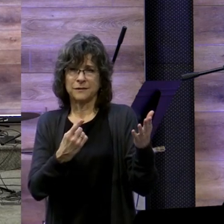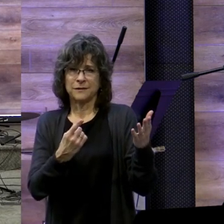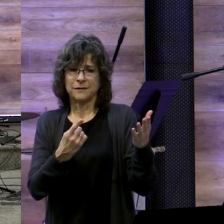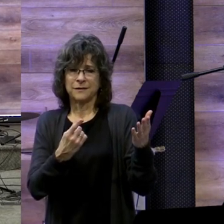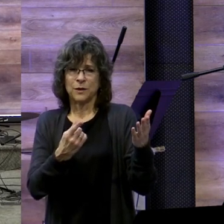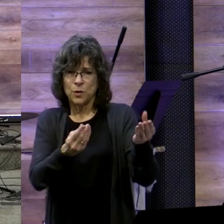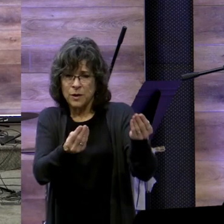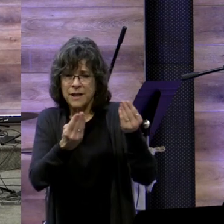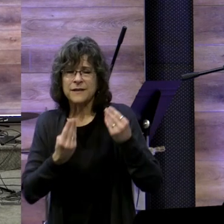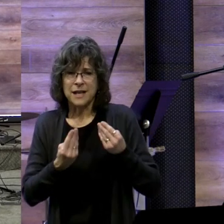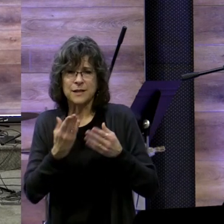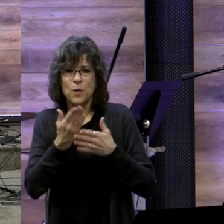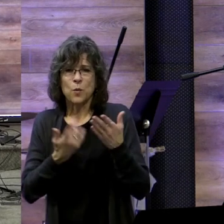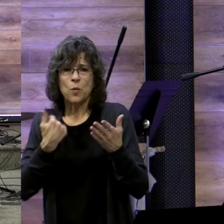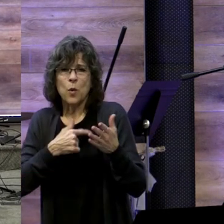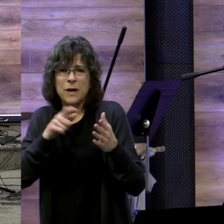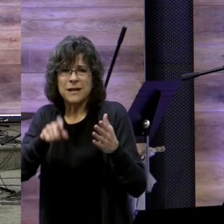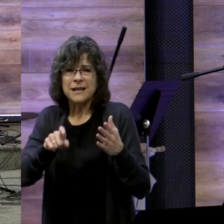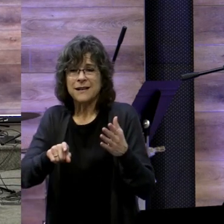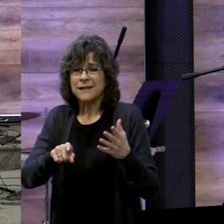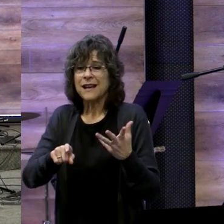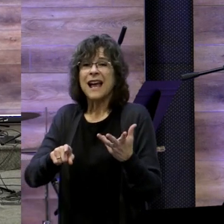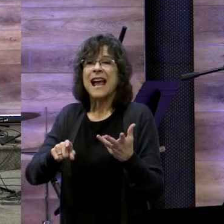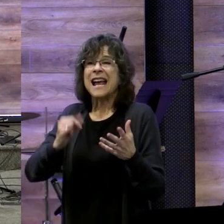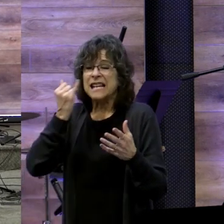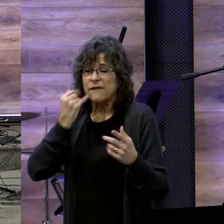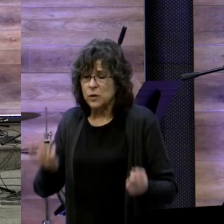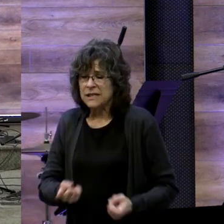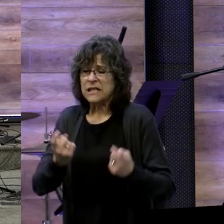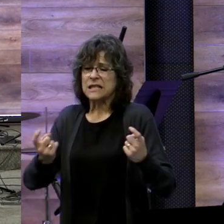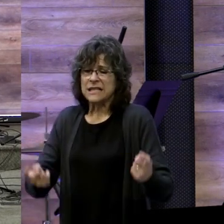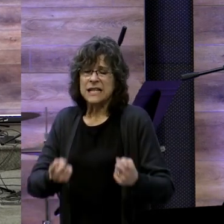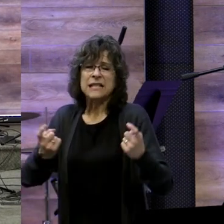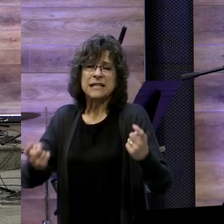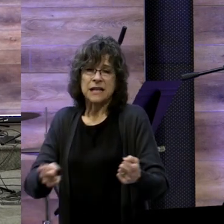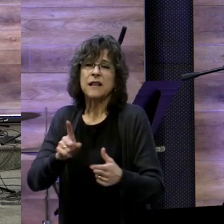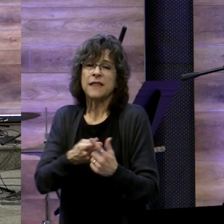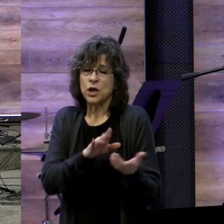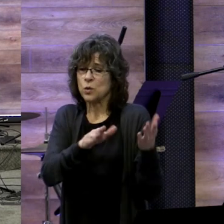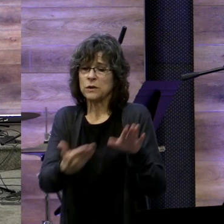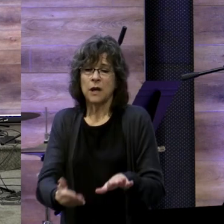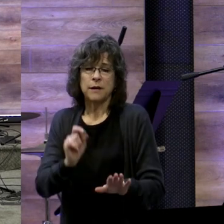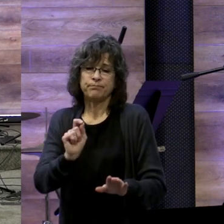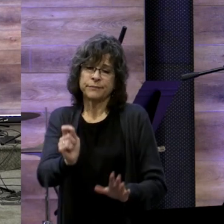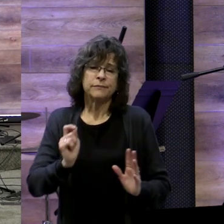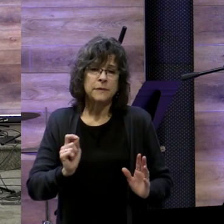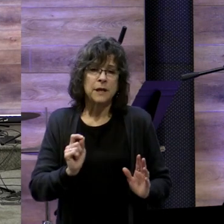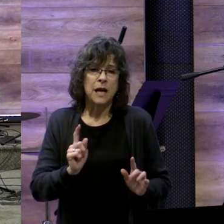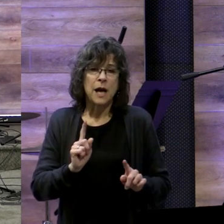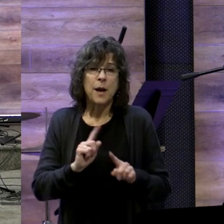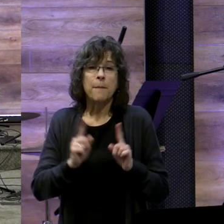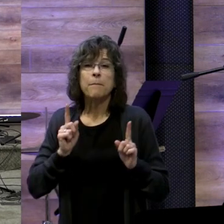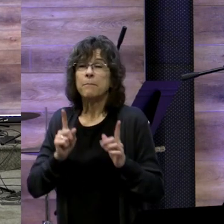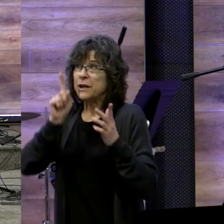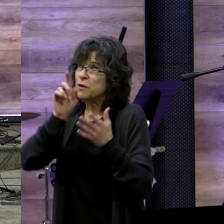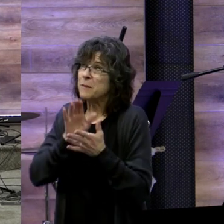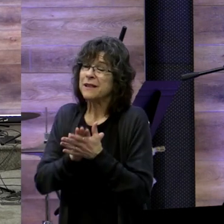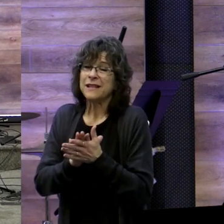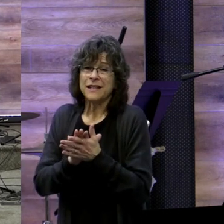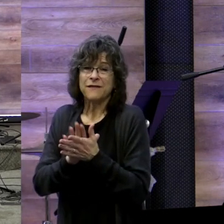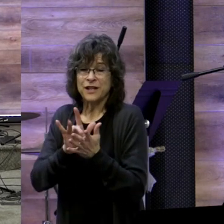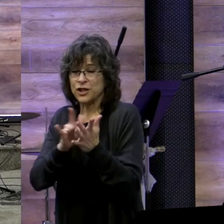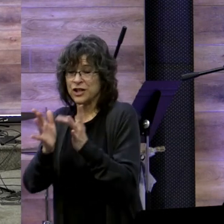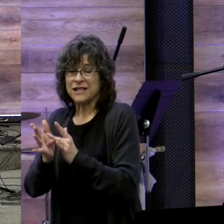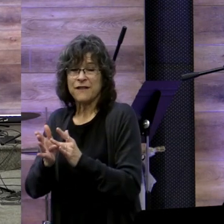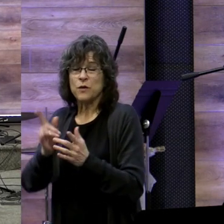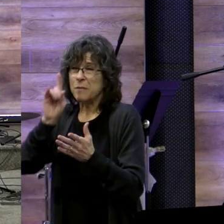death, but the gift of God is eternal life in Christ Jesus our Lord, and nowhere else. And